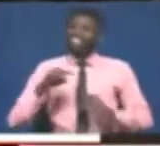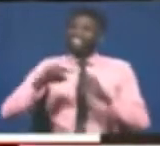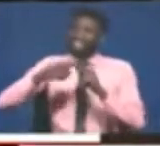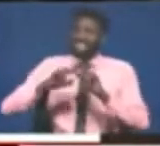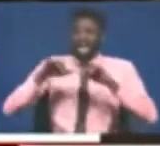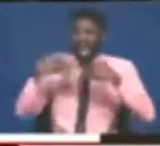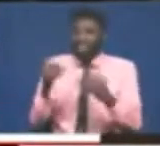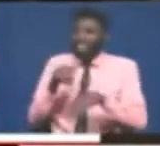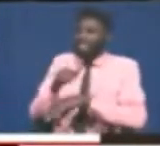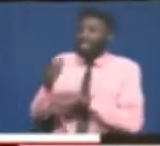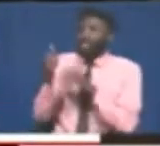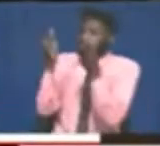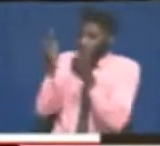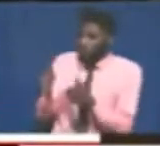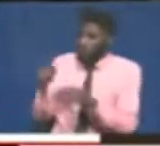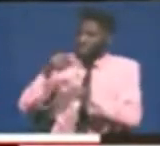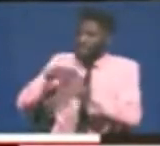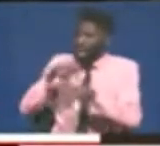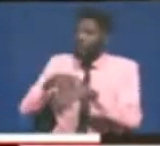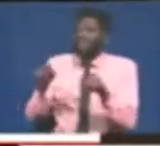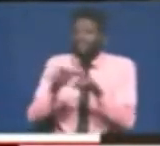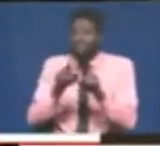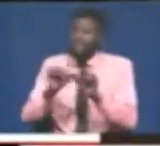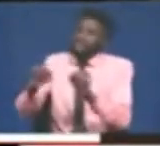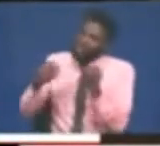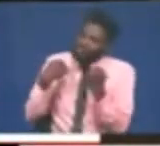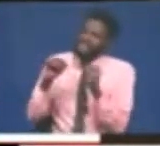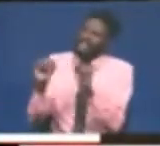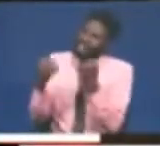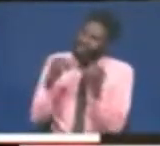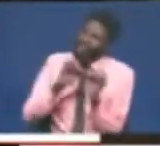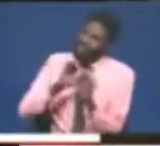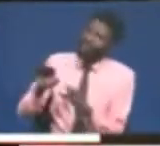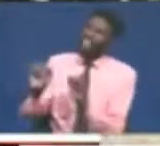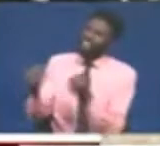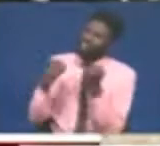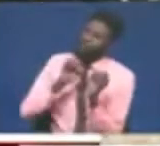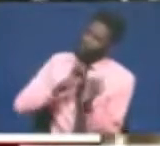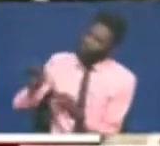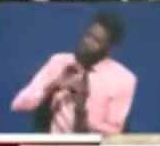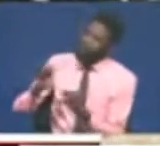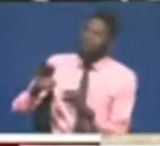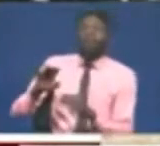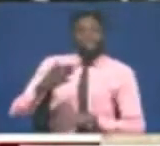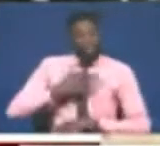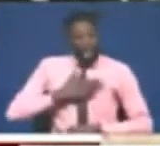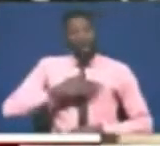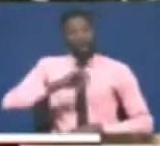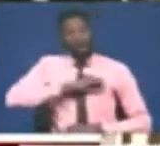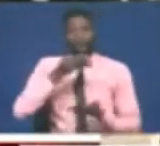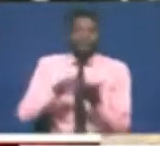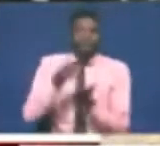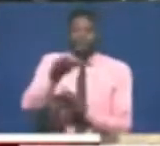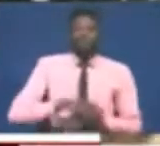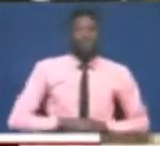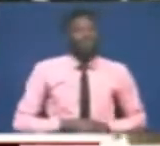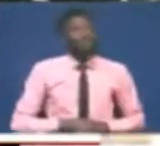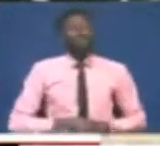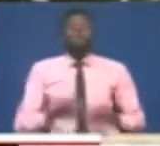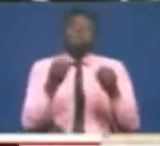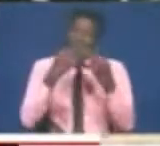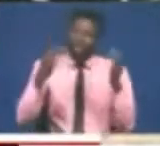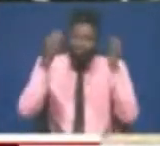kisha nikiwekaga kidogo kidogo nawekeza kidogo kidogo mpaka nikanua yangu. Wengi ni wanafunzi, na wanafunzi watoboki,